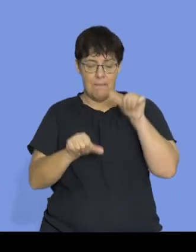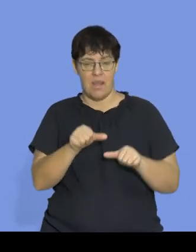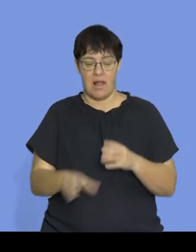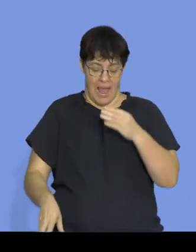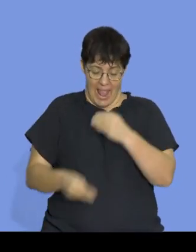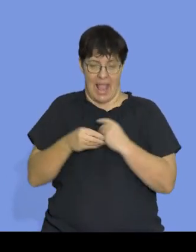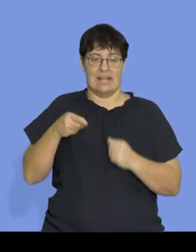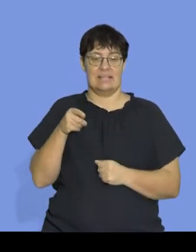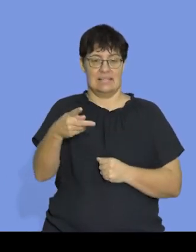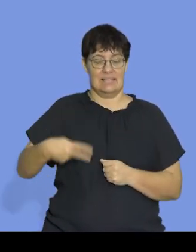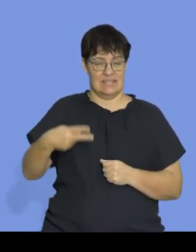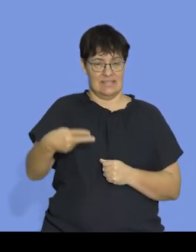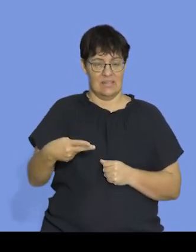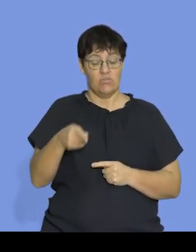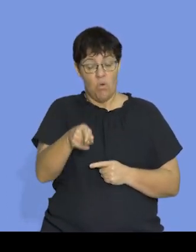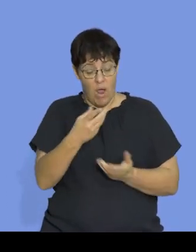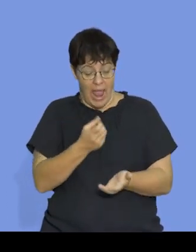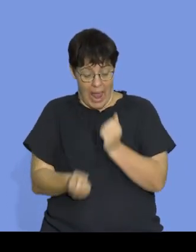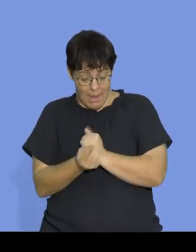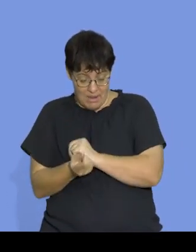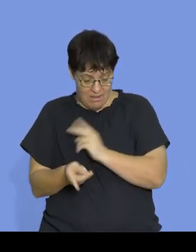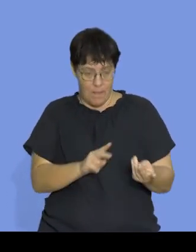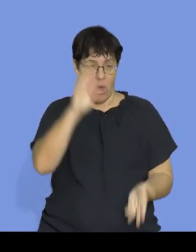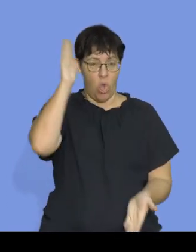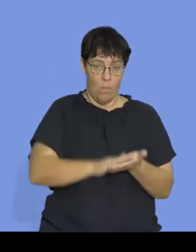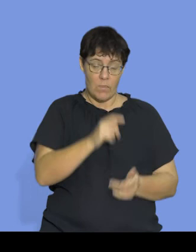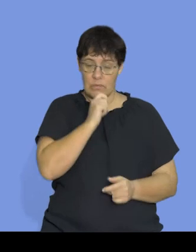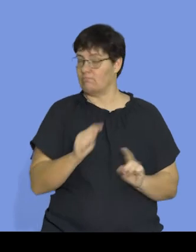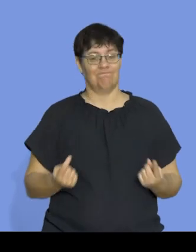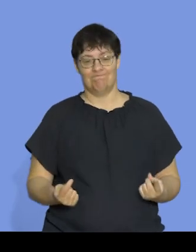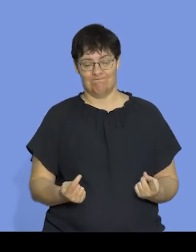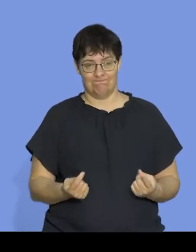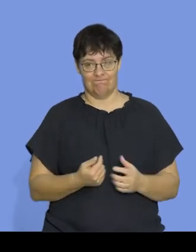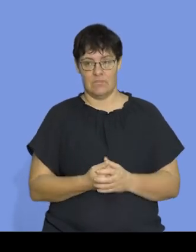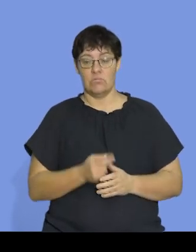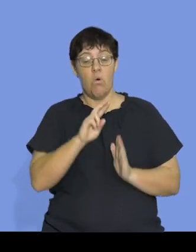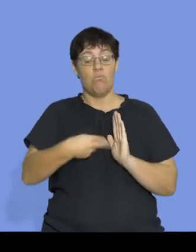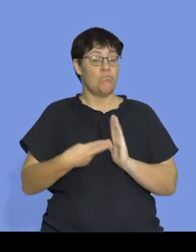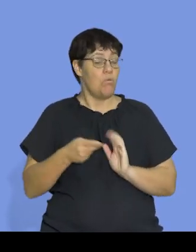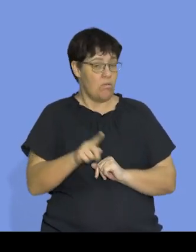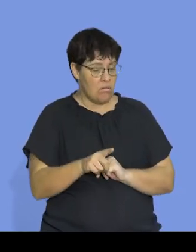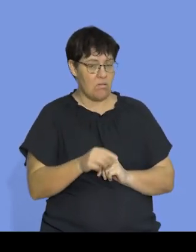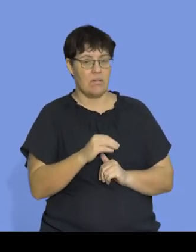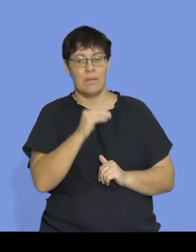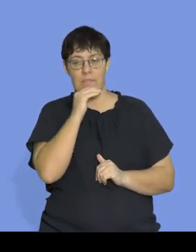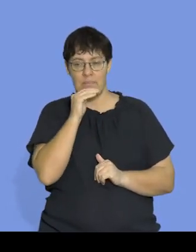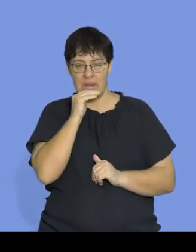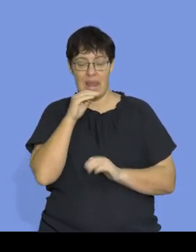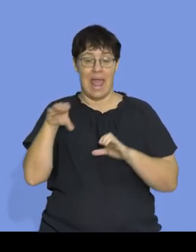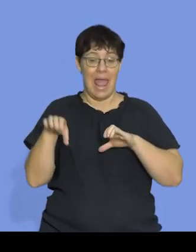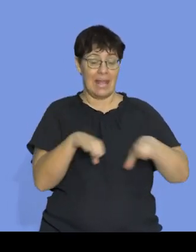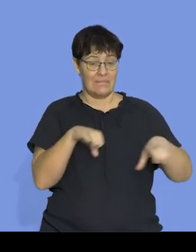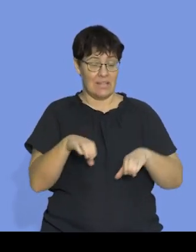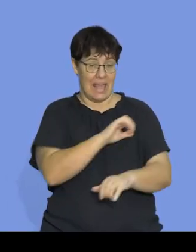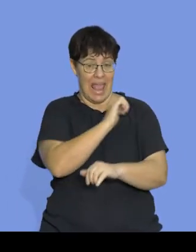is involved in a chemical reaction but is not used up. So the role of the catalyst is actually to lower the activation energy.